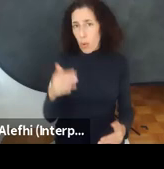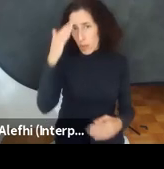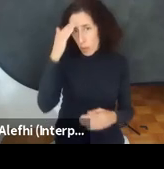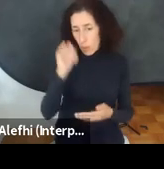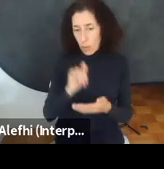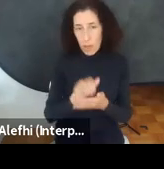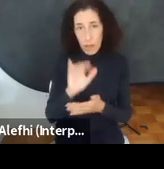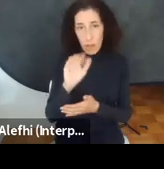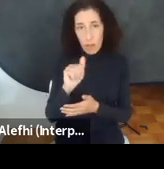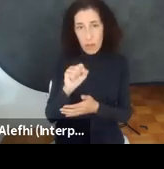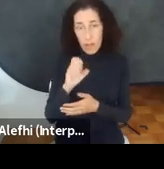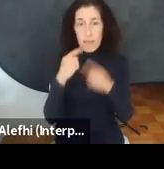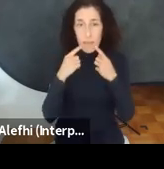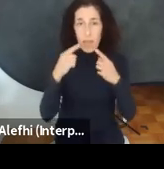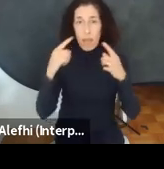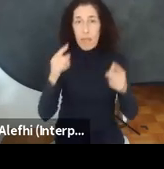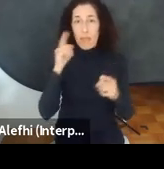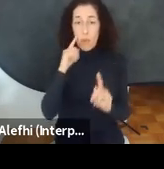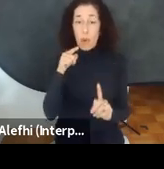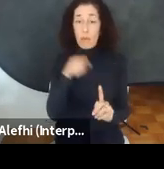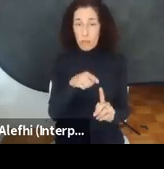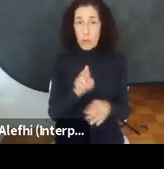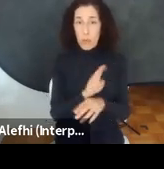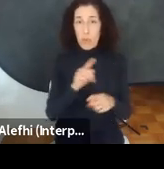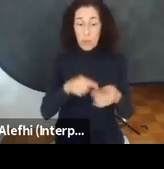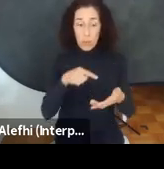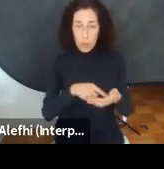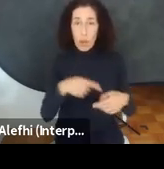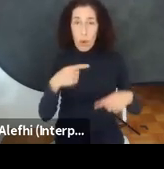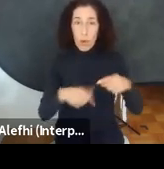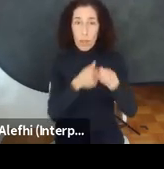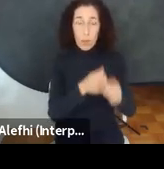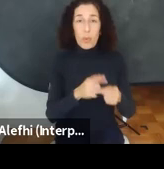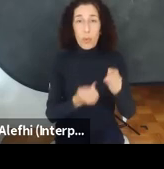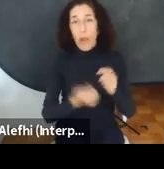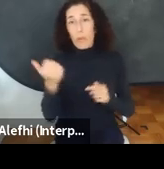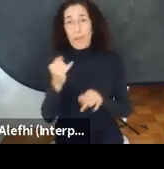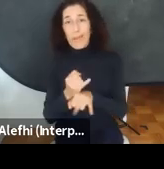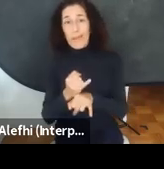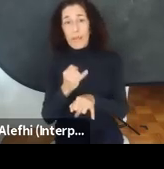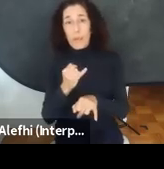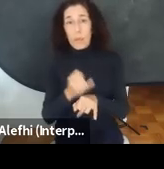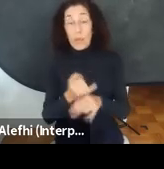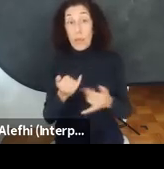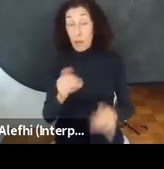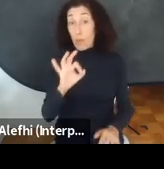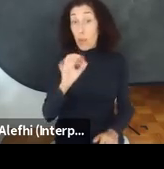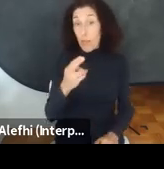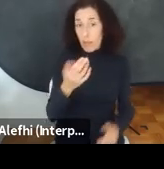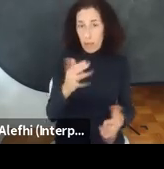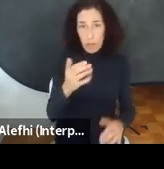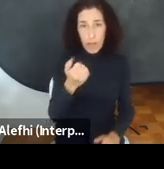people have used to get people out of institutions. So even though Forest Haven closed in 1991, we still have too many